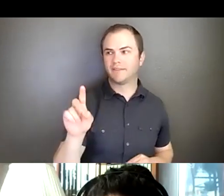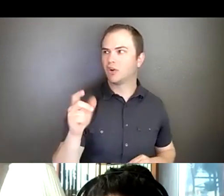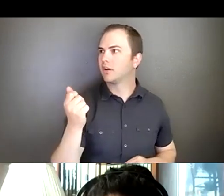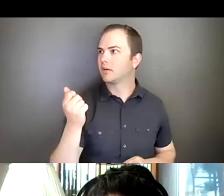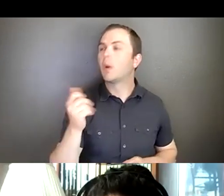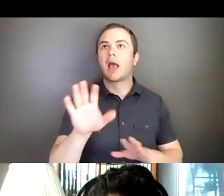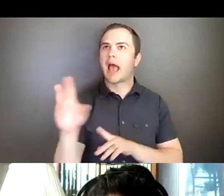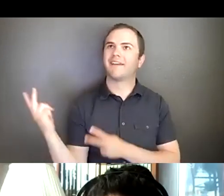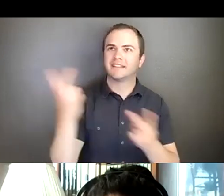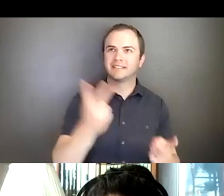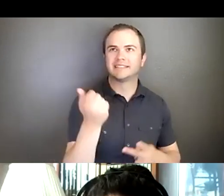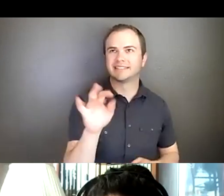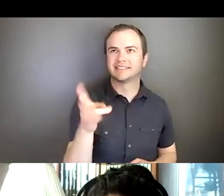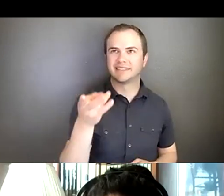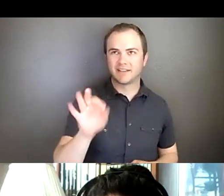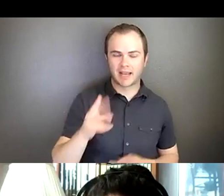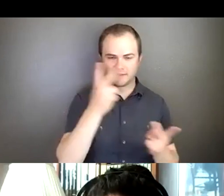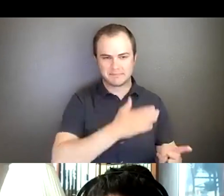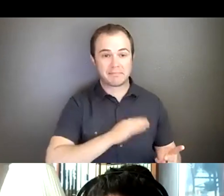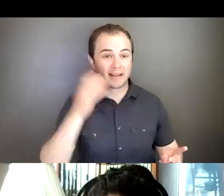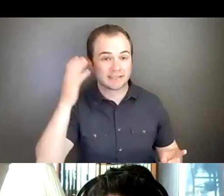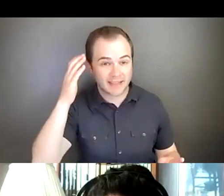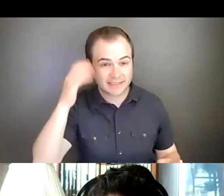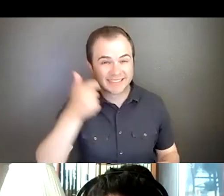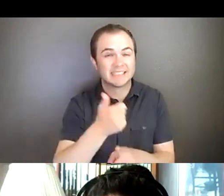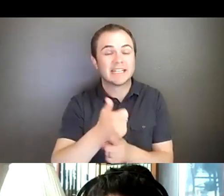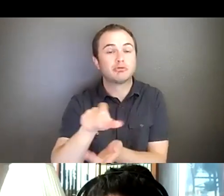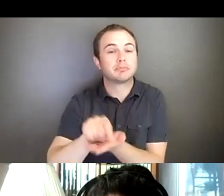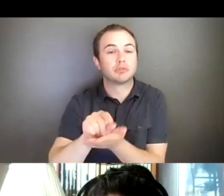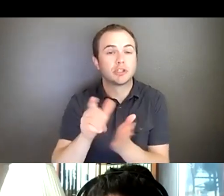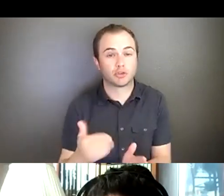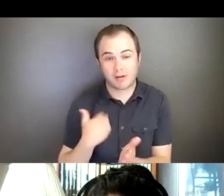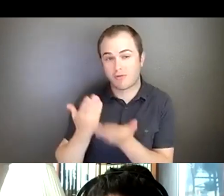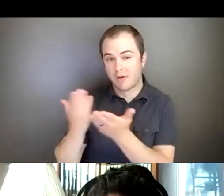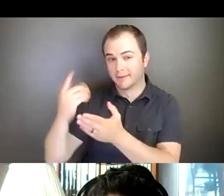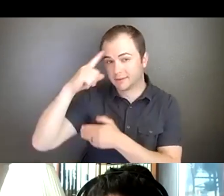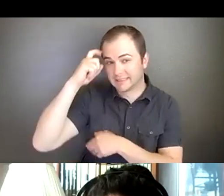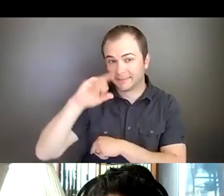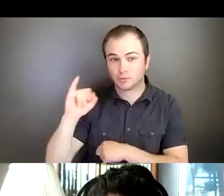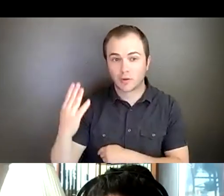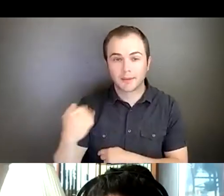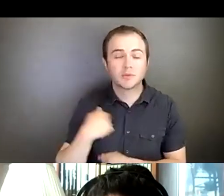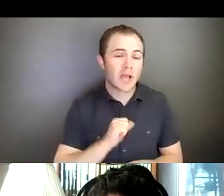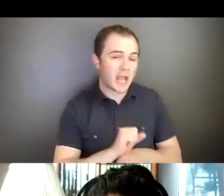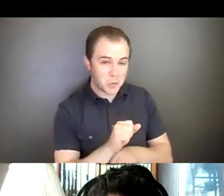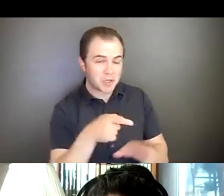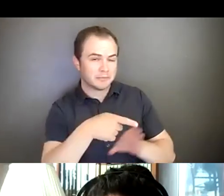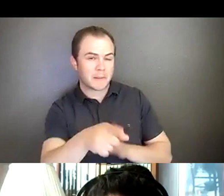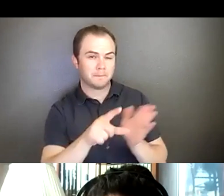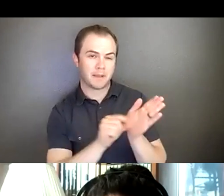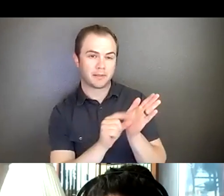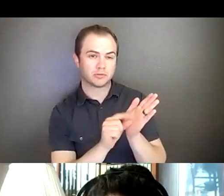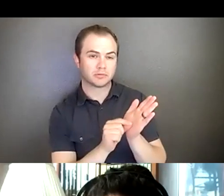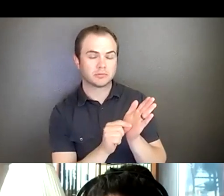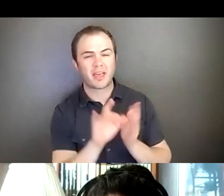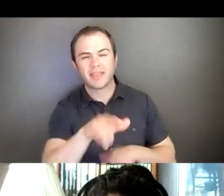cousins he was a printer and offered me a job in the summer. So I was working in publishing. And at that time, that was paste